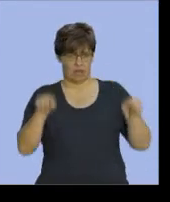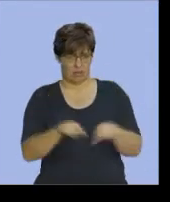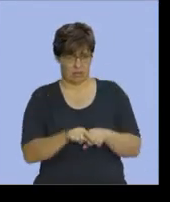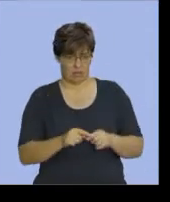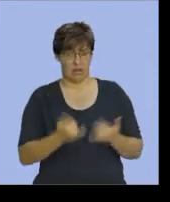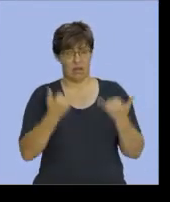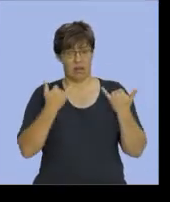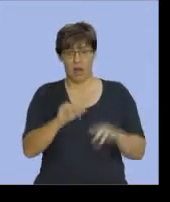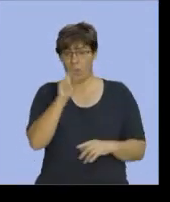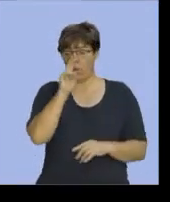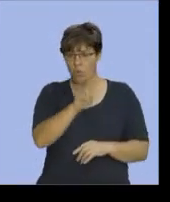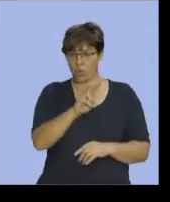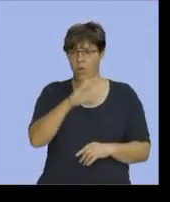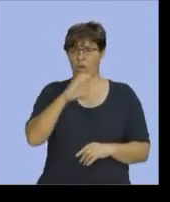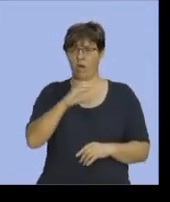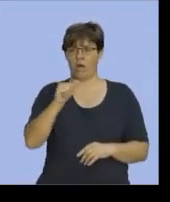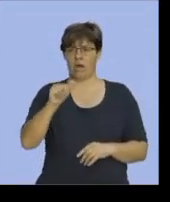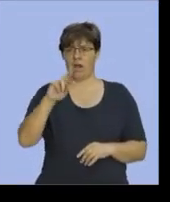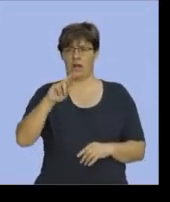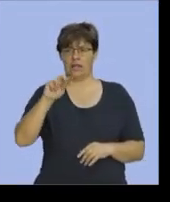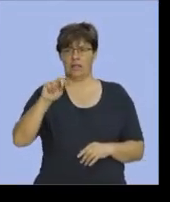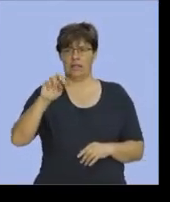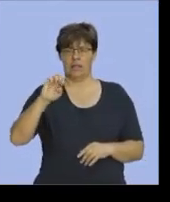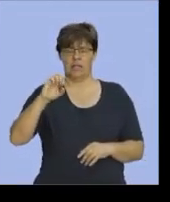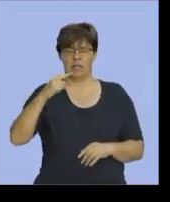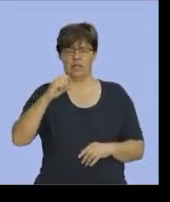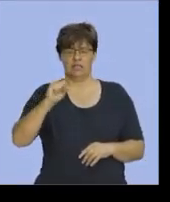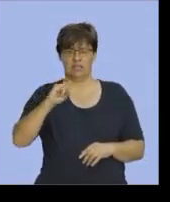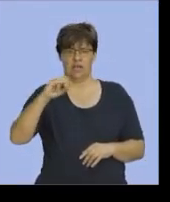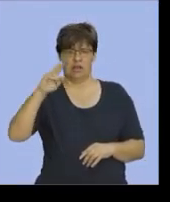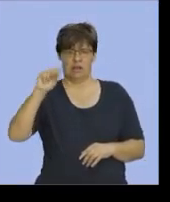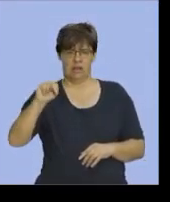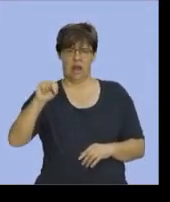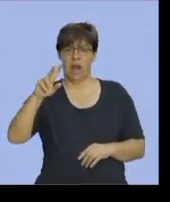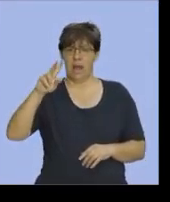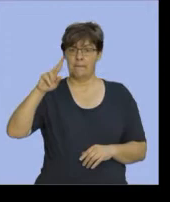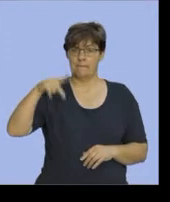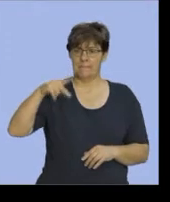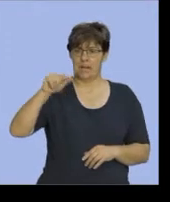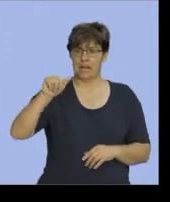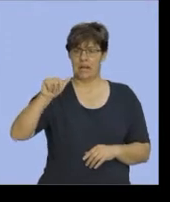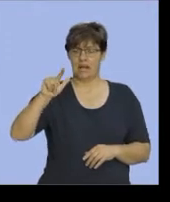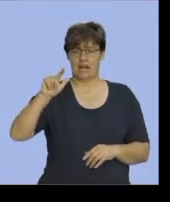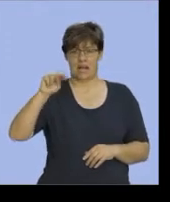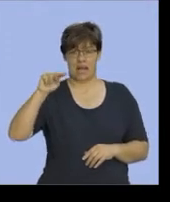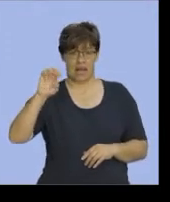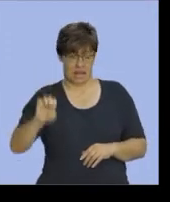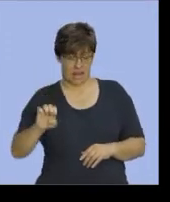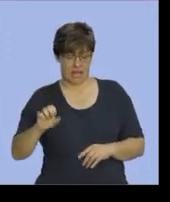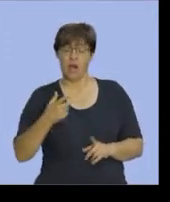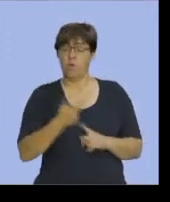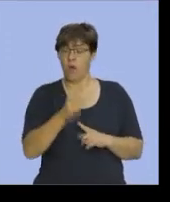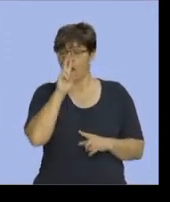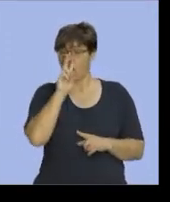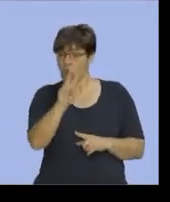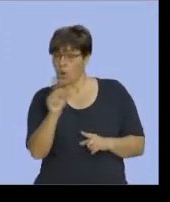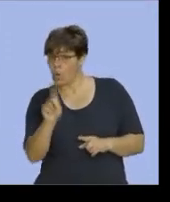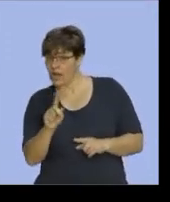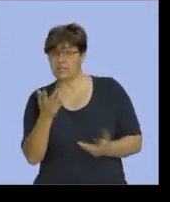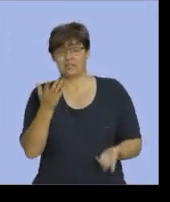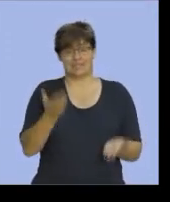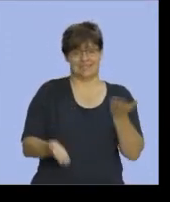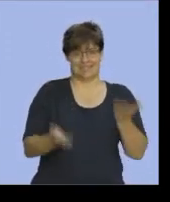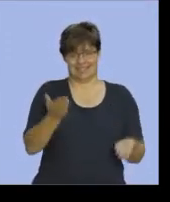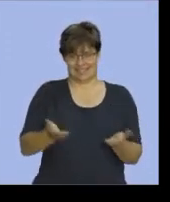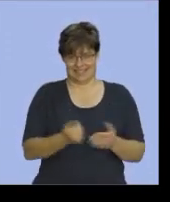we're going to look at the Cartesian plane, and in the Cartesian plane, we will then try to find the ratios